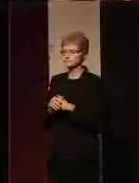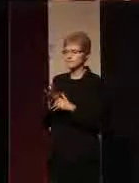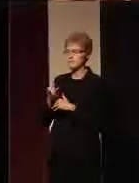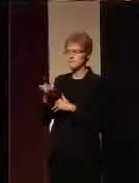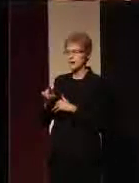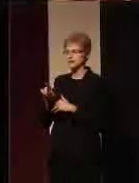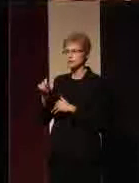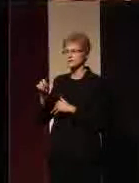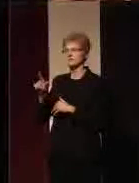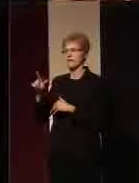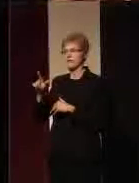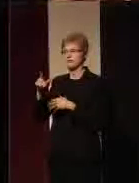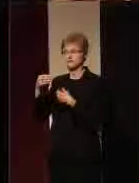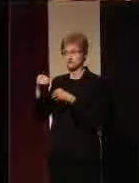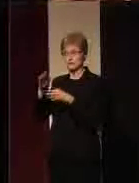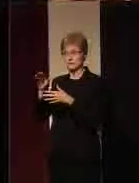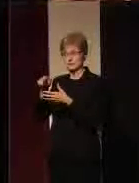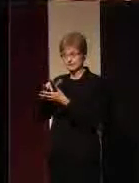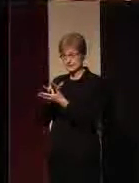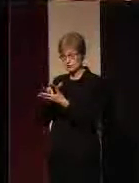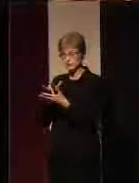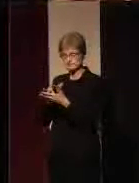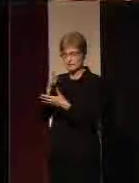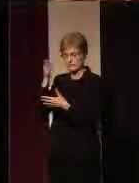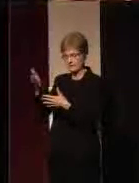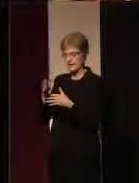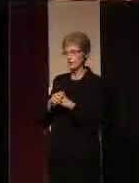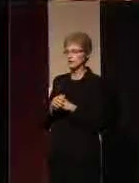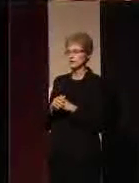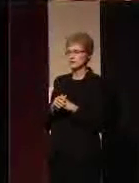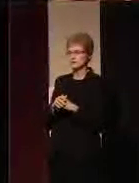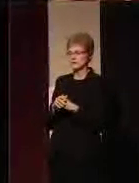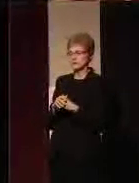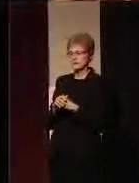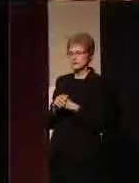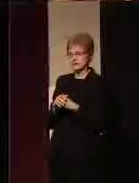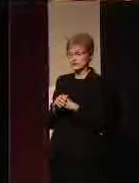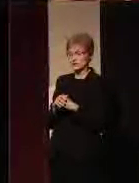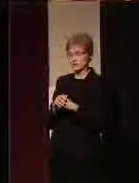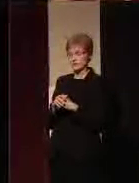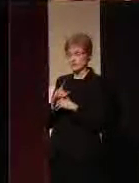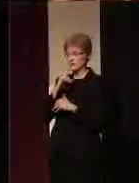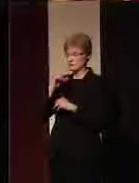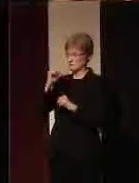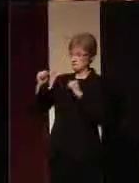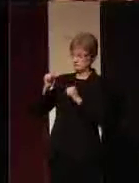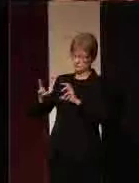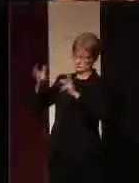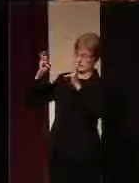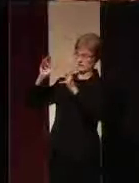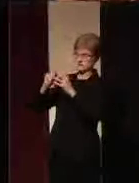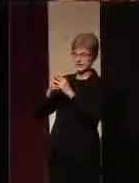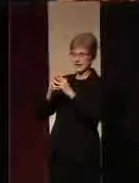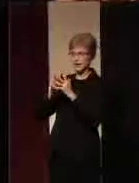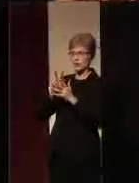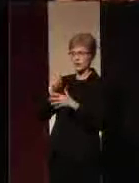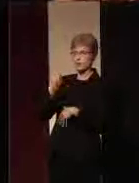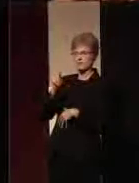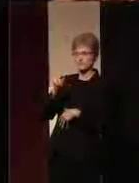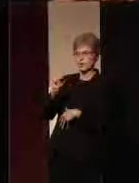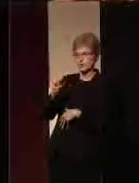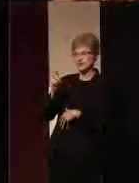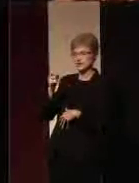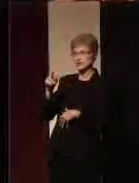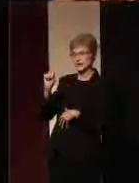Shopping Center. I responded there as the riots began at West Florissant and Chambers Road, all the way